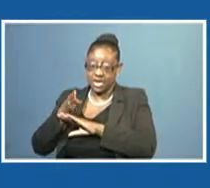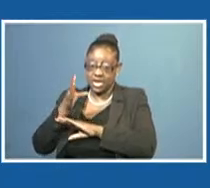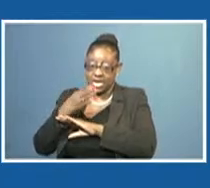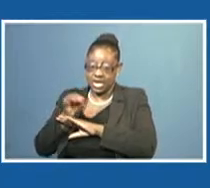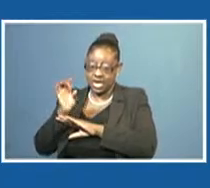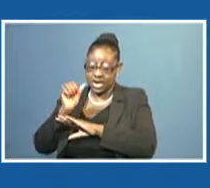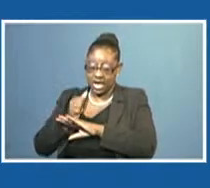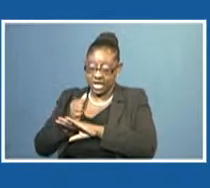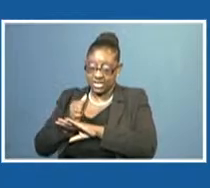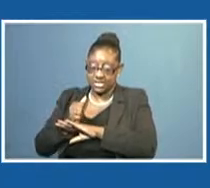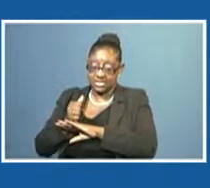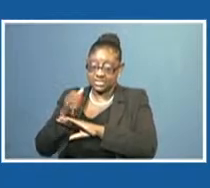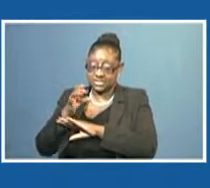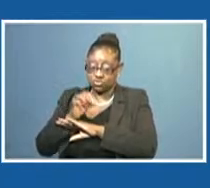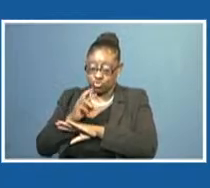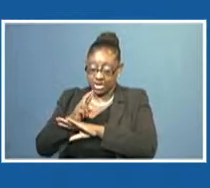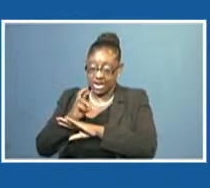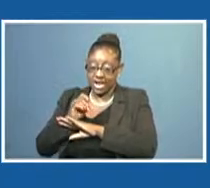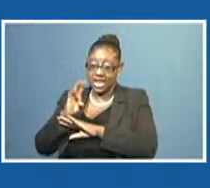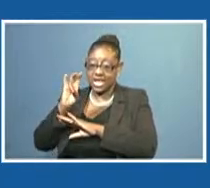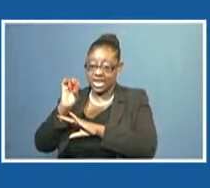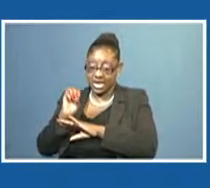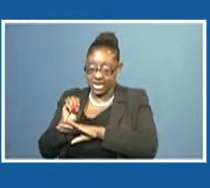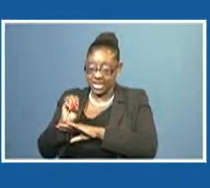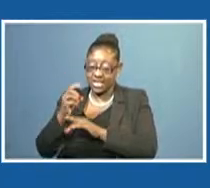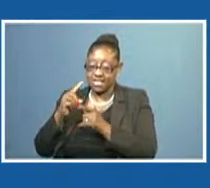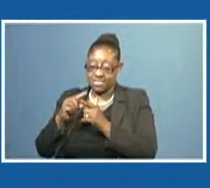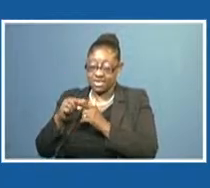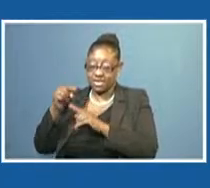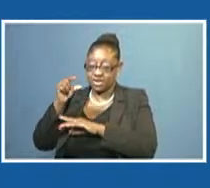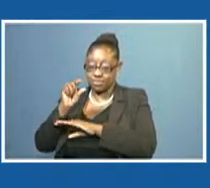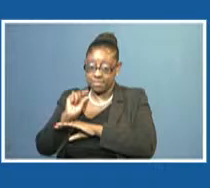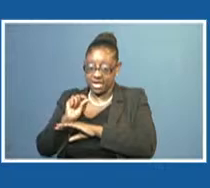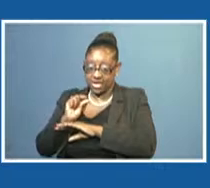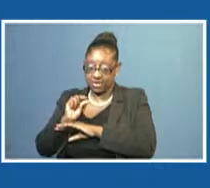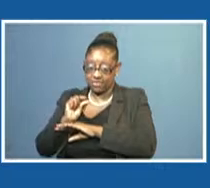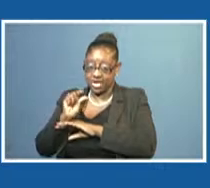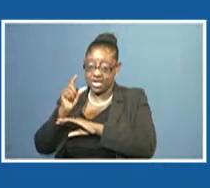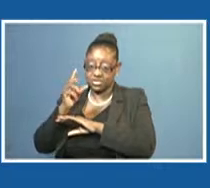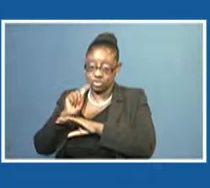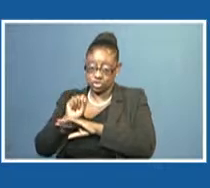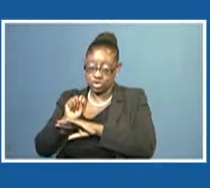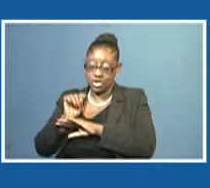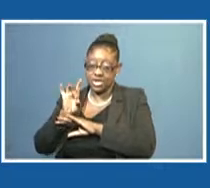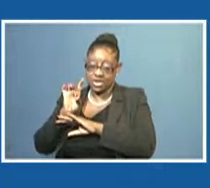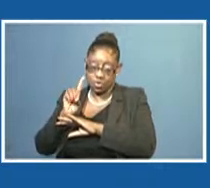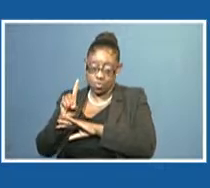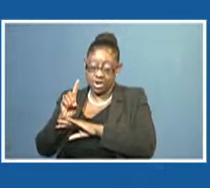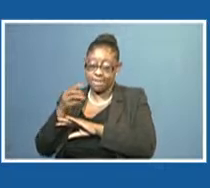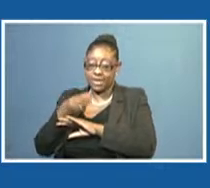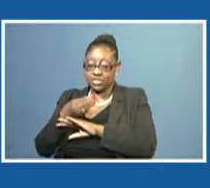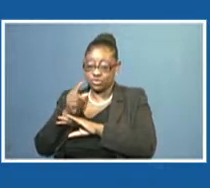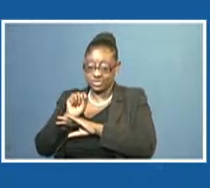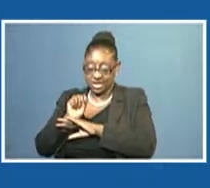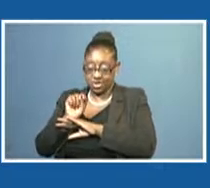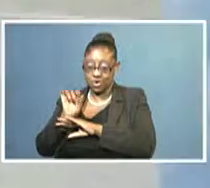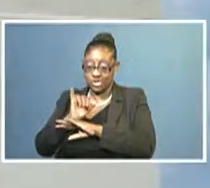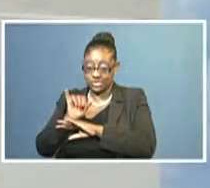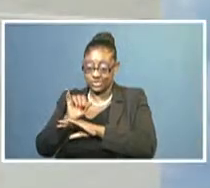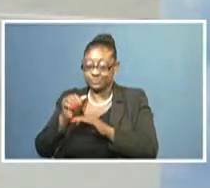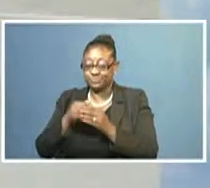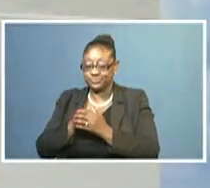Long Island, Crooked Island, Betsy Bay, and Acklands, Matthew Town, Inagua, 81 degrees, and the Turks and Caicos Islands also at 81